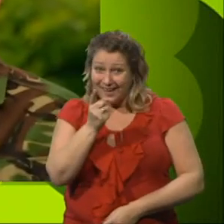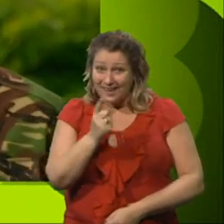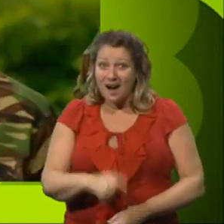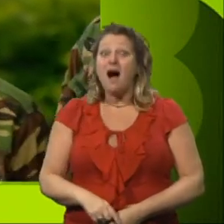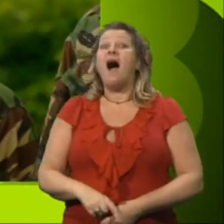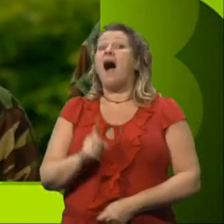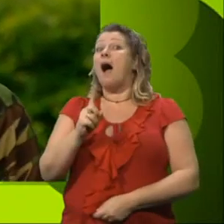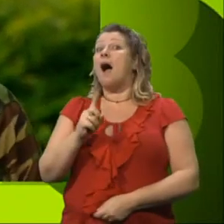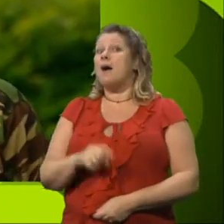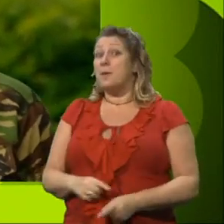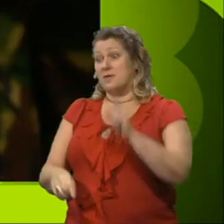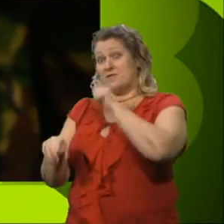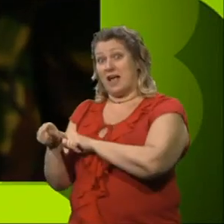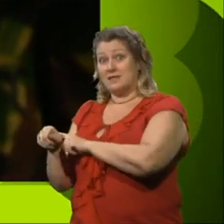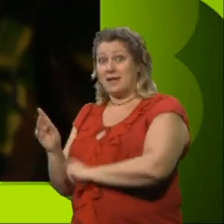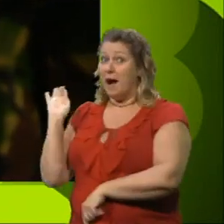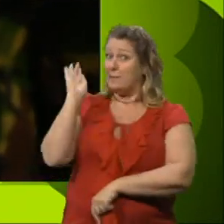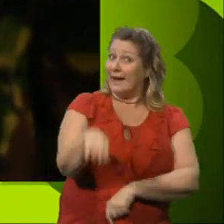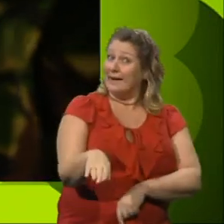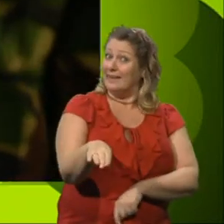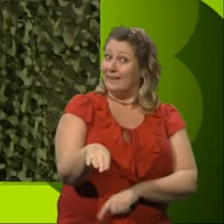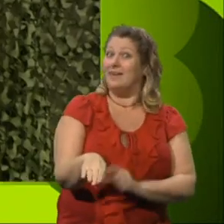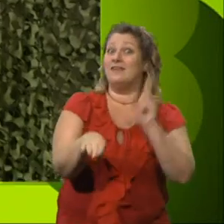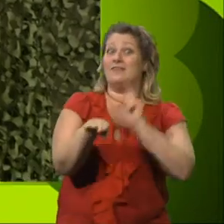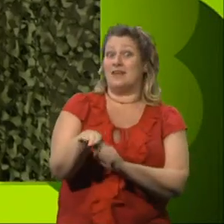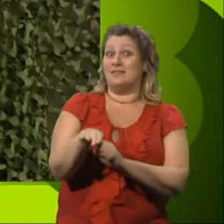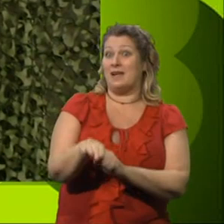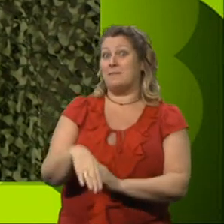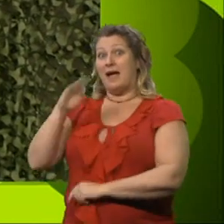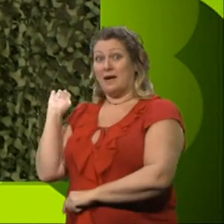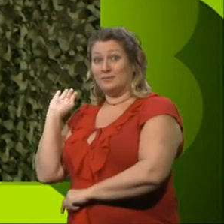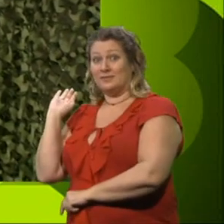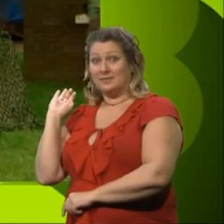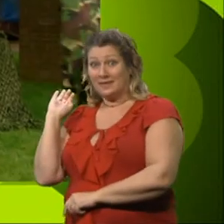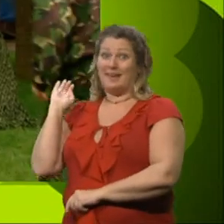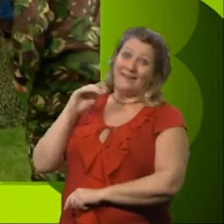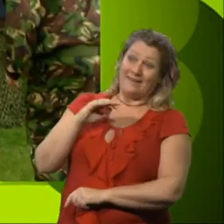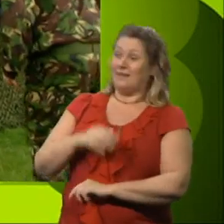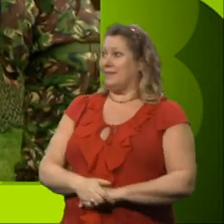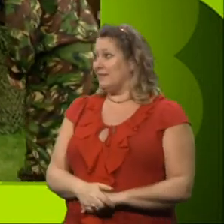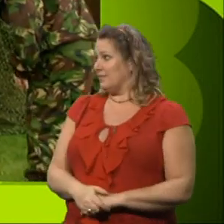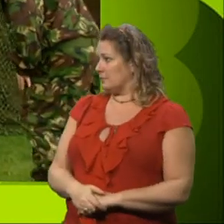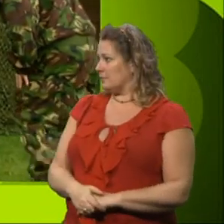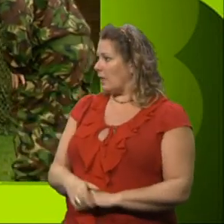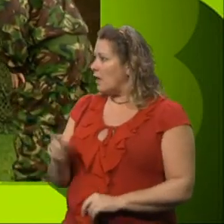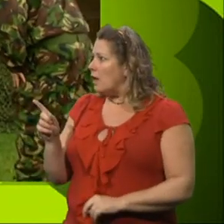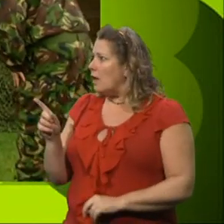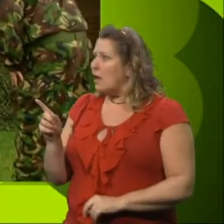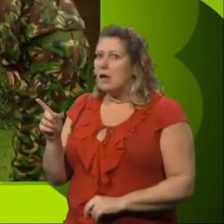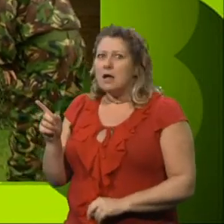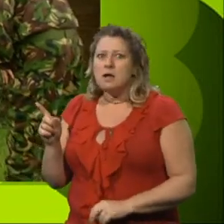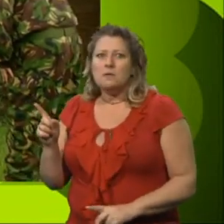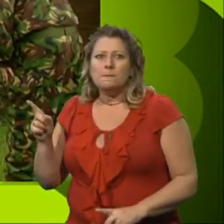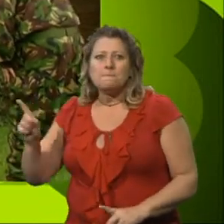about. You put your right arm in. Right arm in. So this is it.